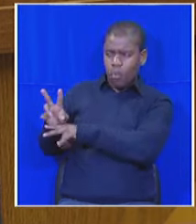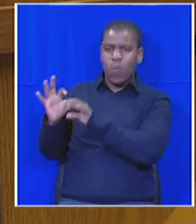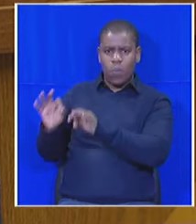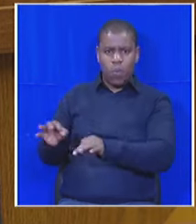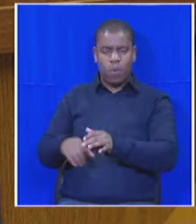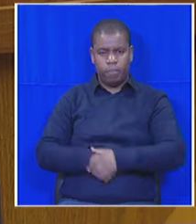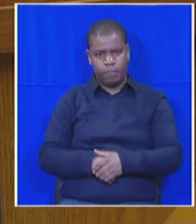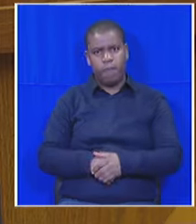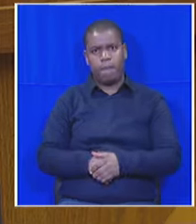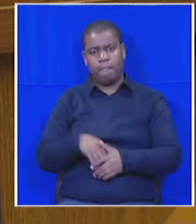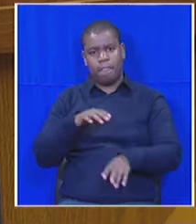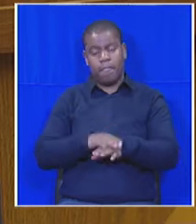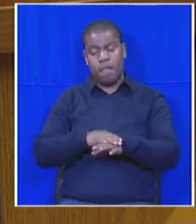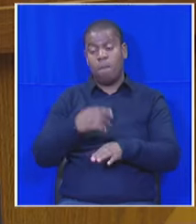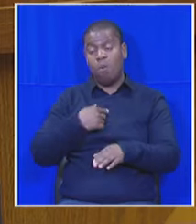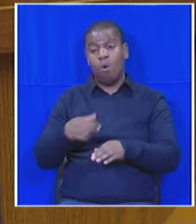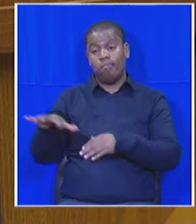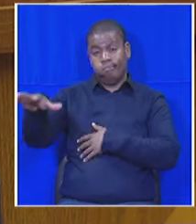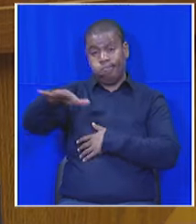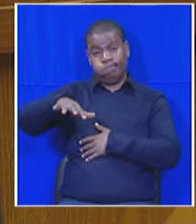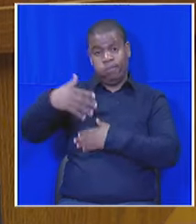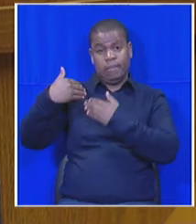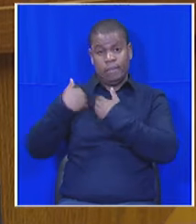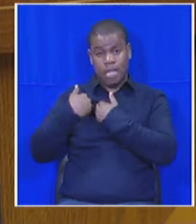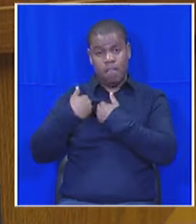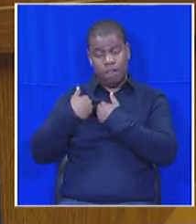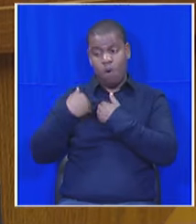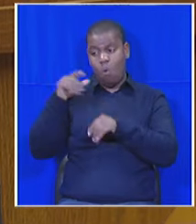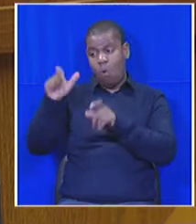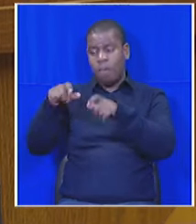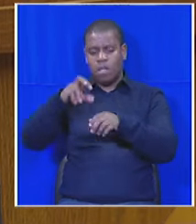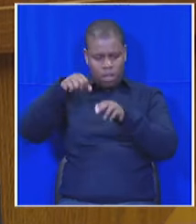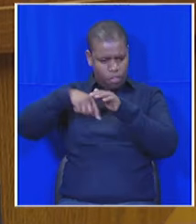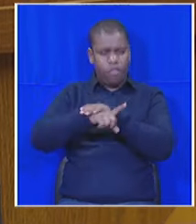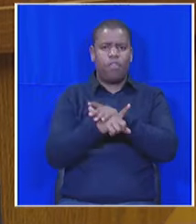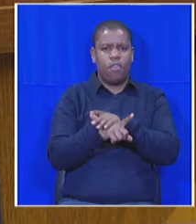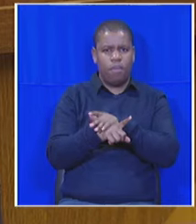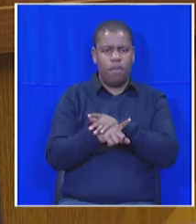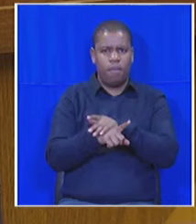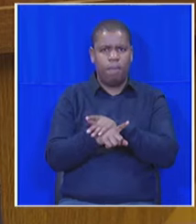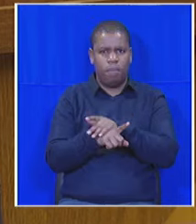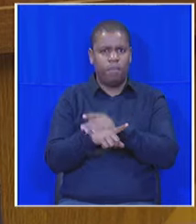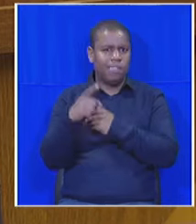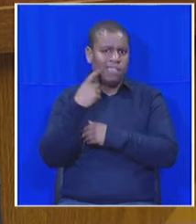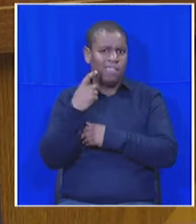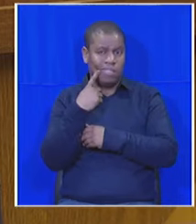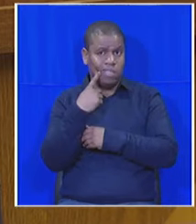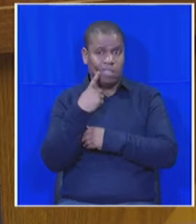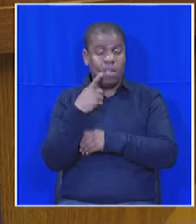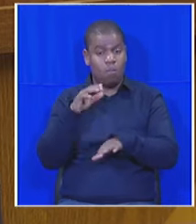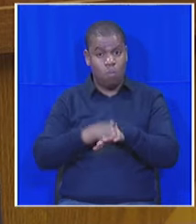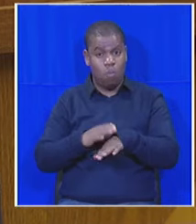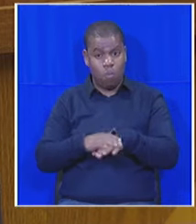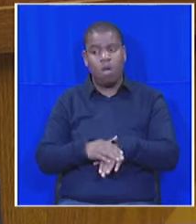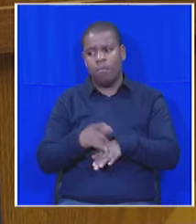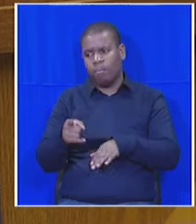answers, given that our coast is safe from would-be illegal fishers fishing in our waters, taking away